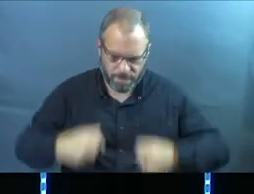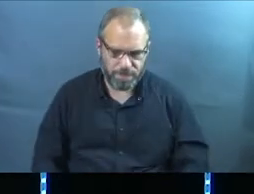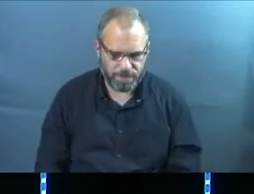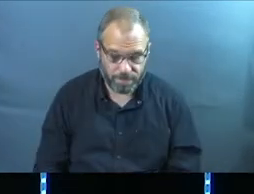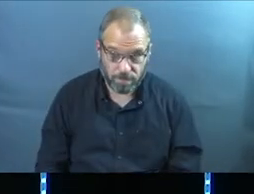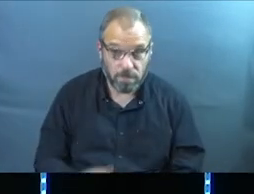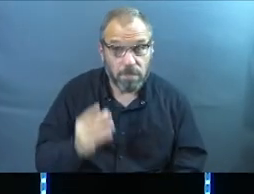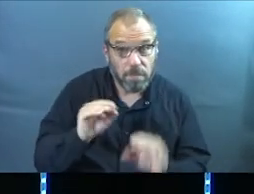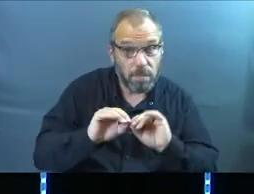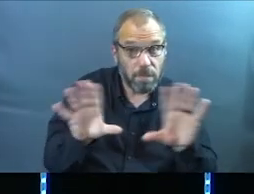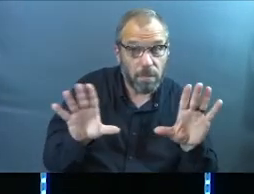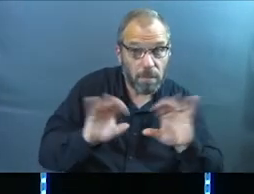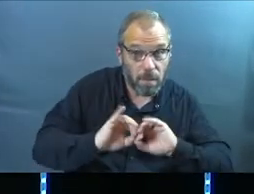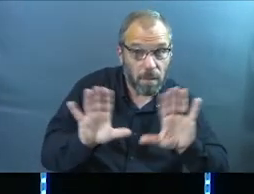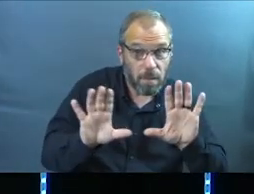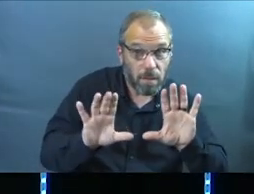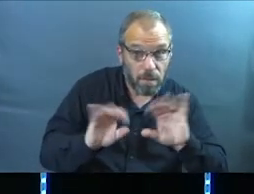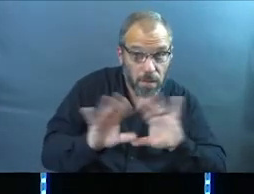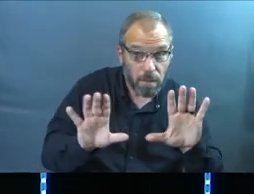Make sense?